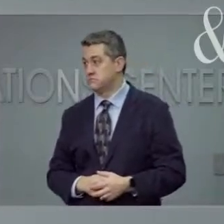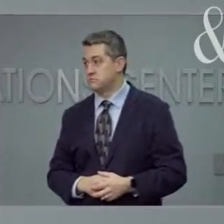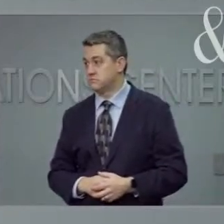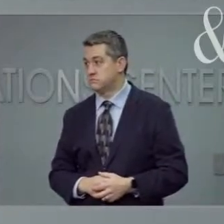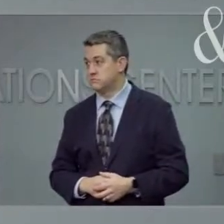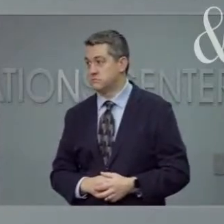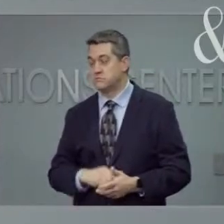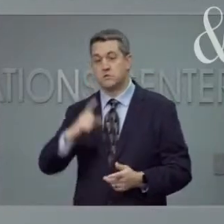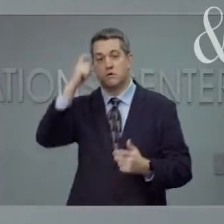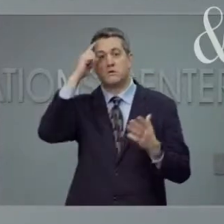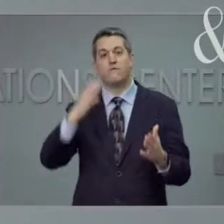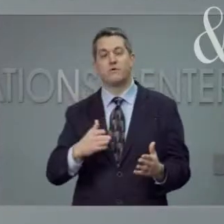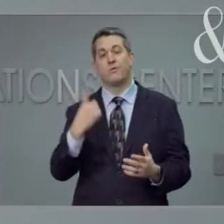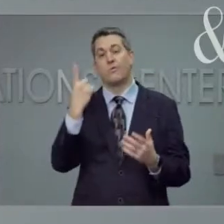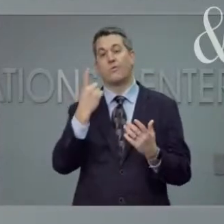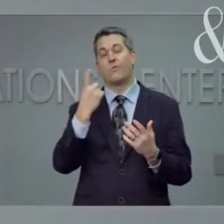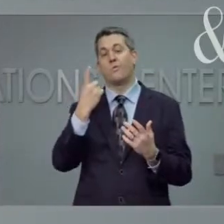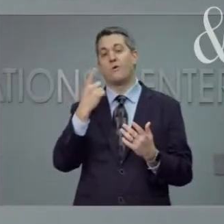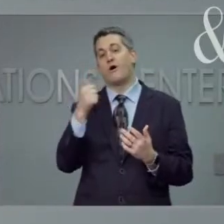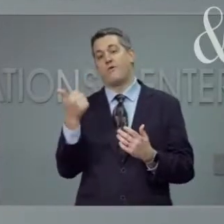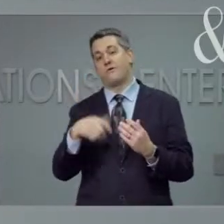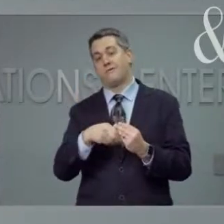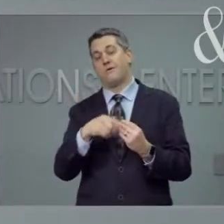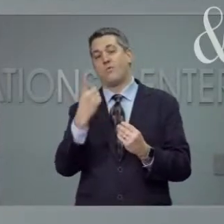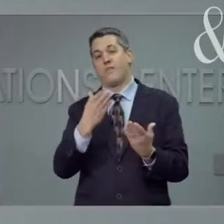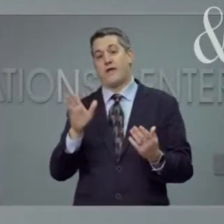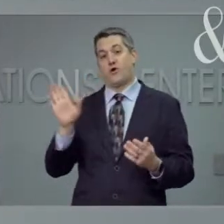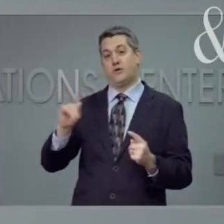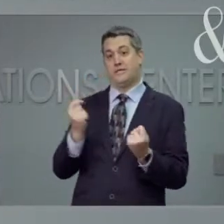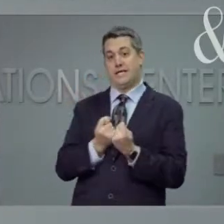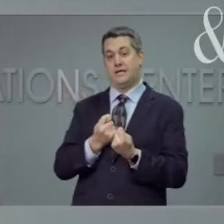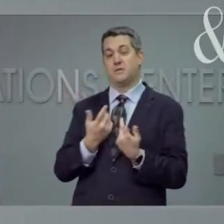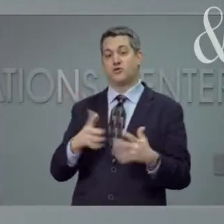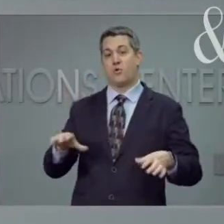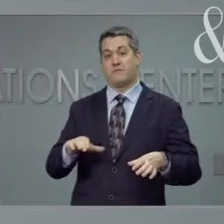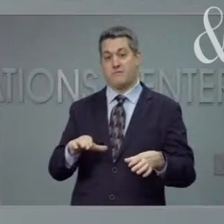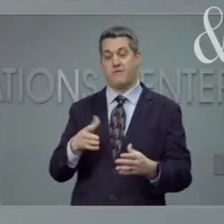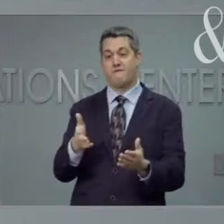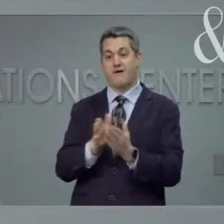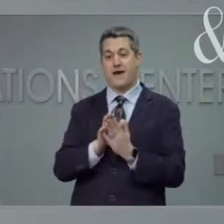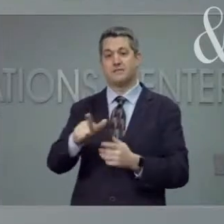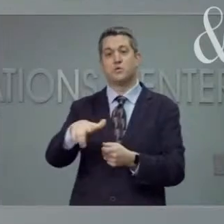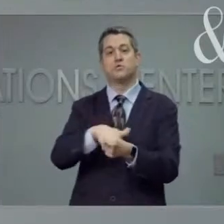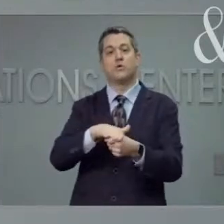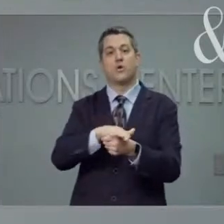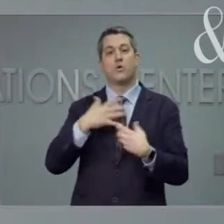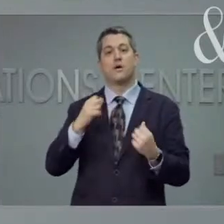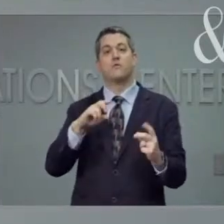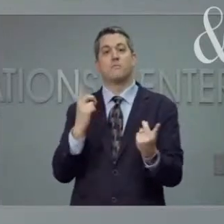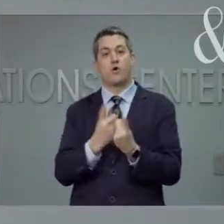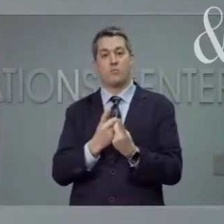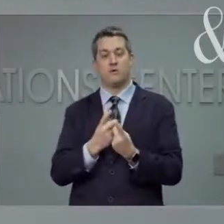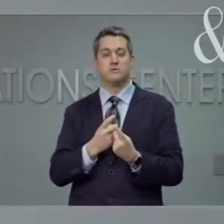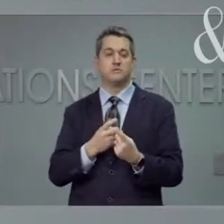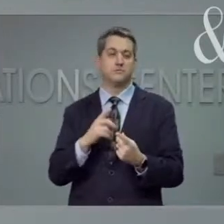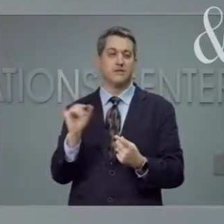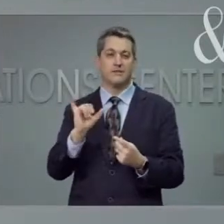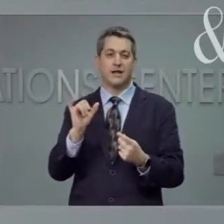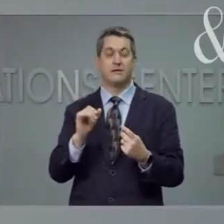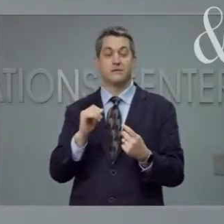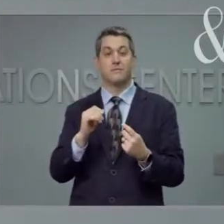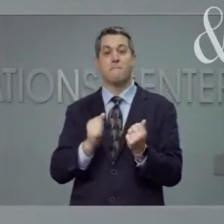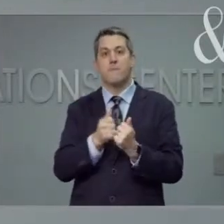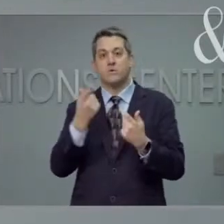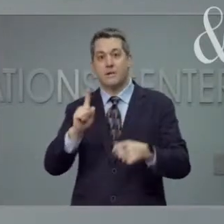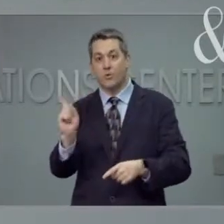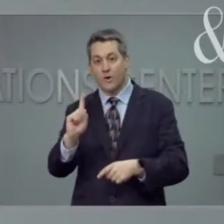And Dawn, one thing Dr. Cohen's team has done has asked local health departments, and you particularly worry about this in rural areas,